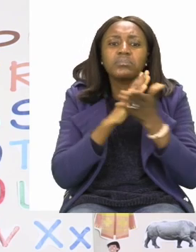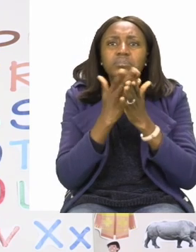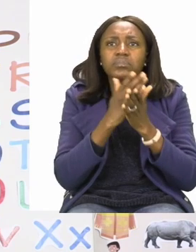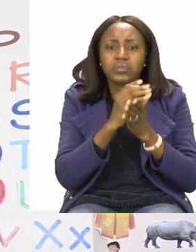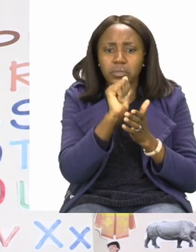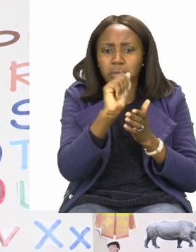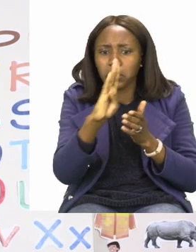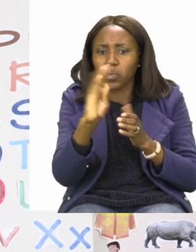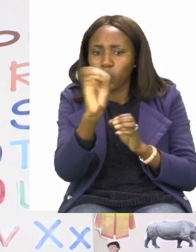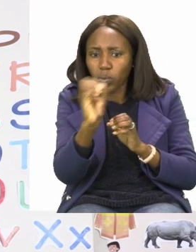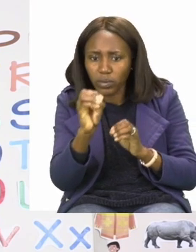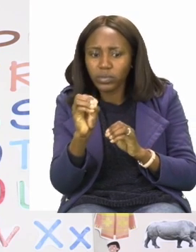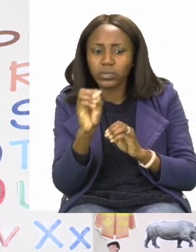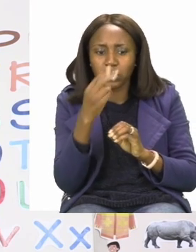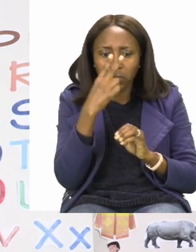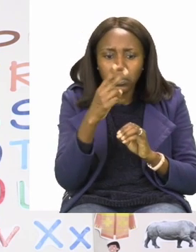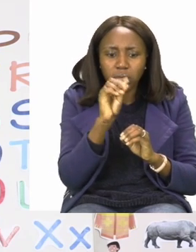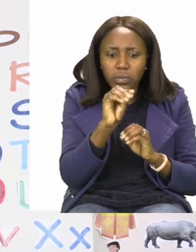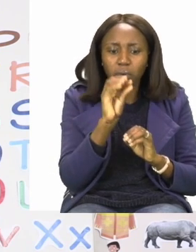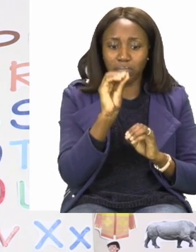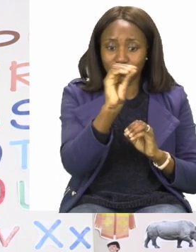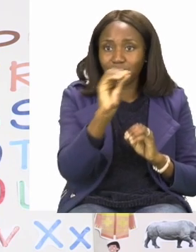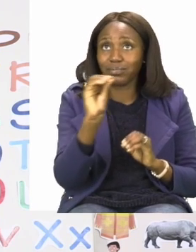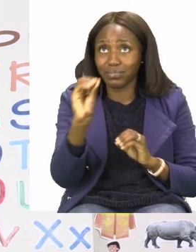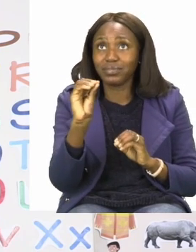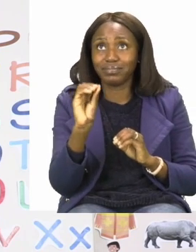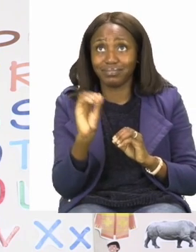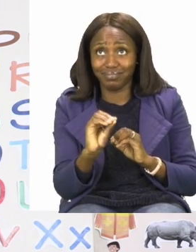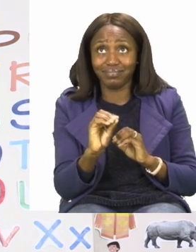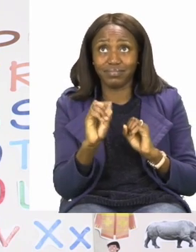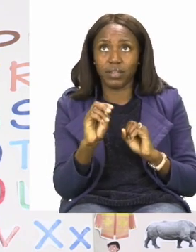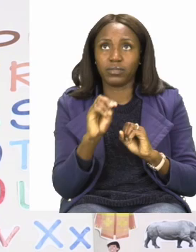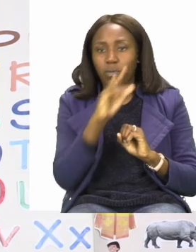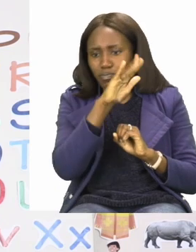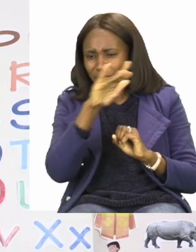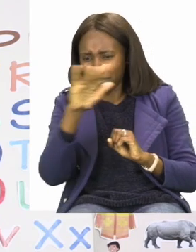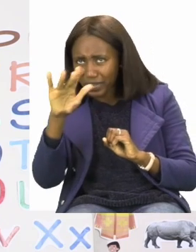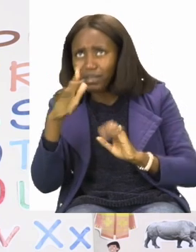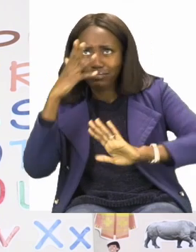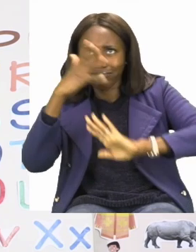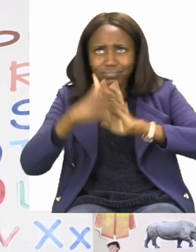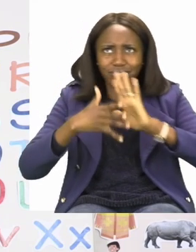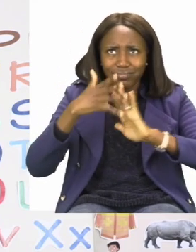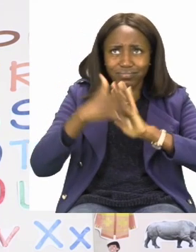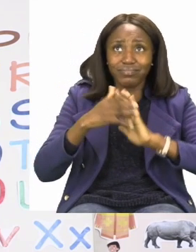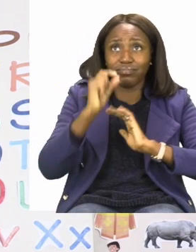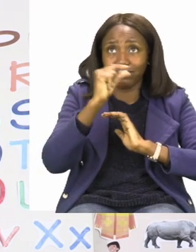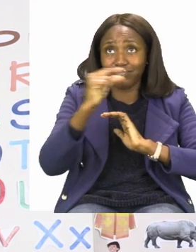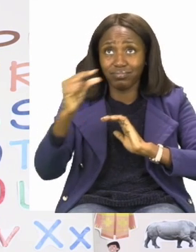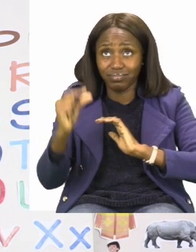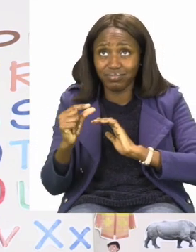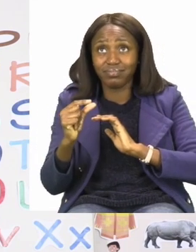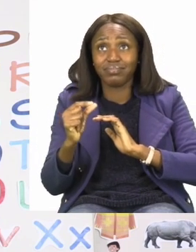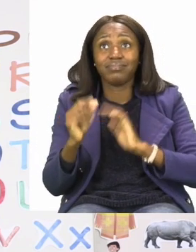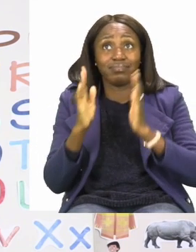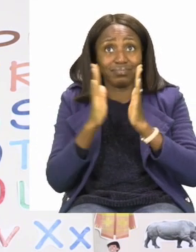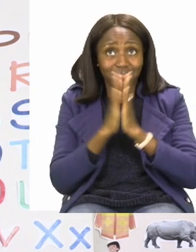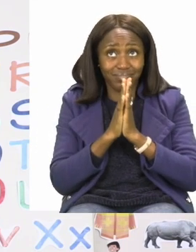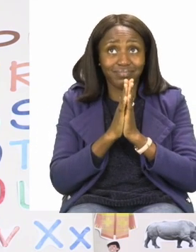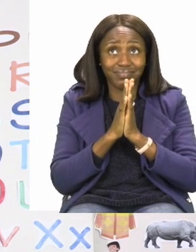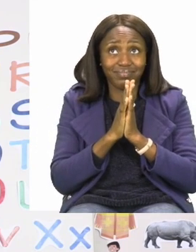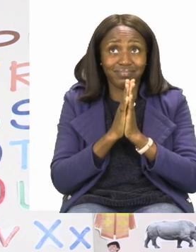your time, boys and girls, read them out loud before you say you are done with your exercise. And don't forget to write them as